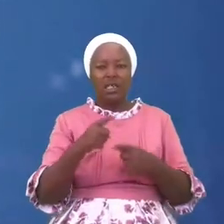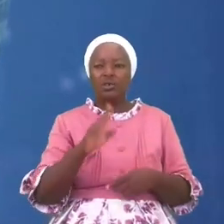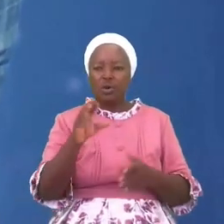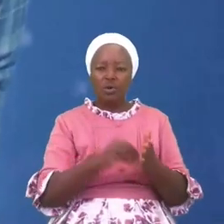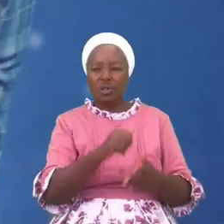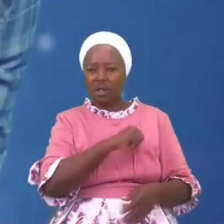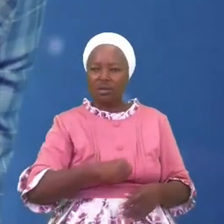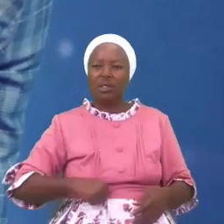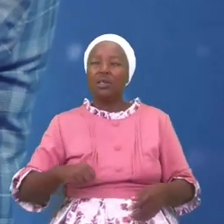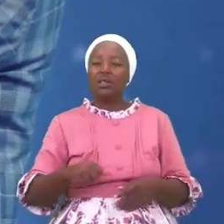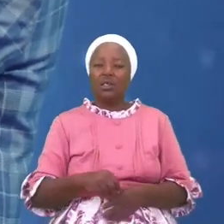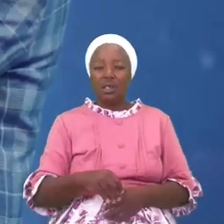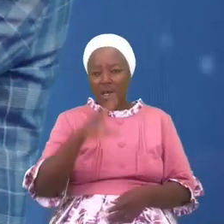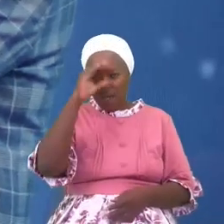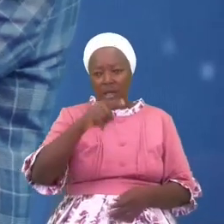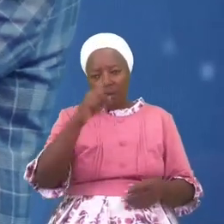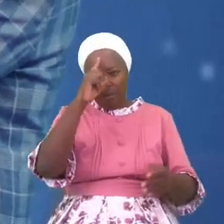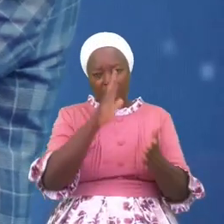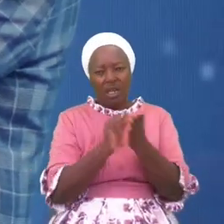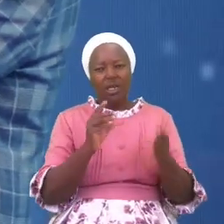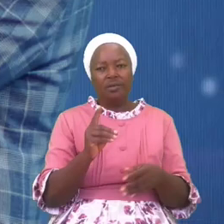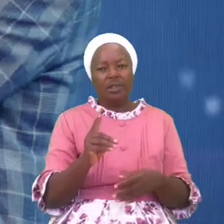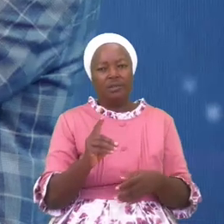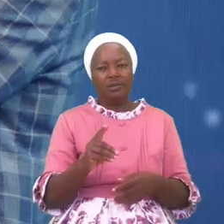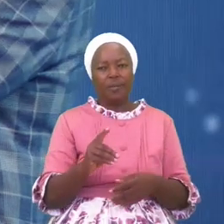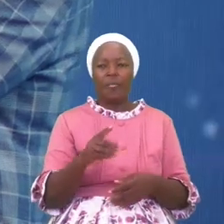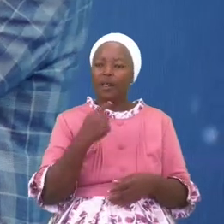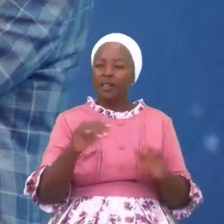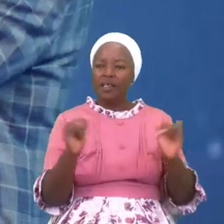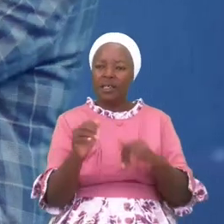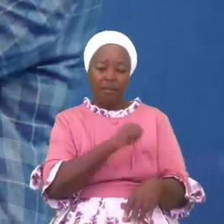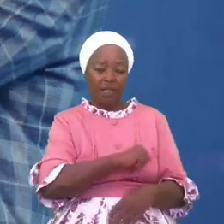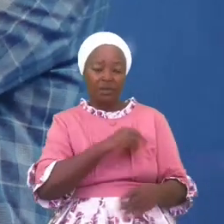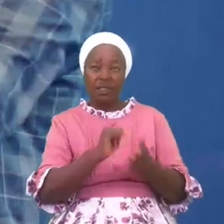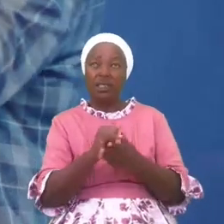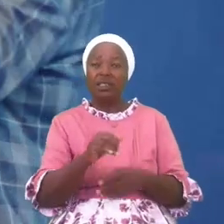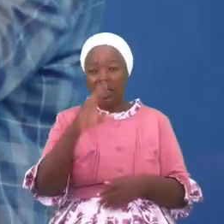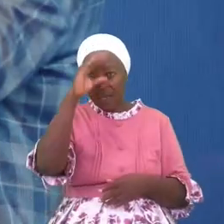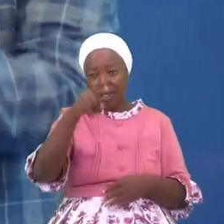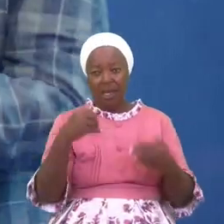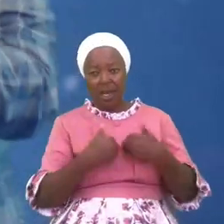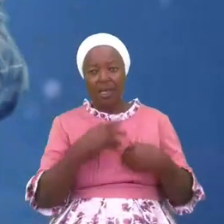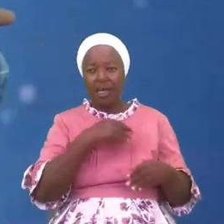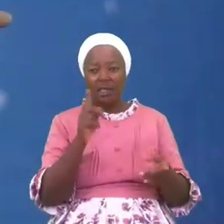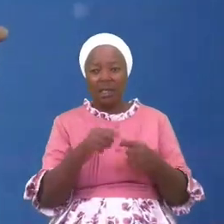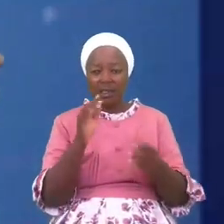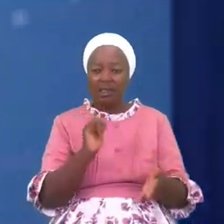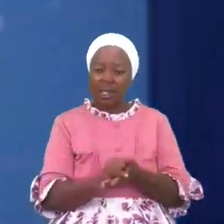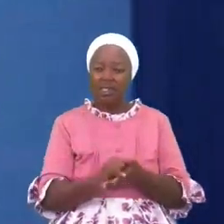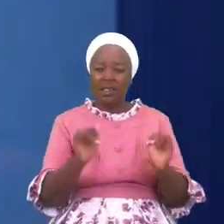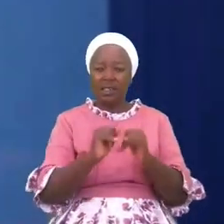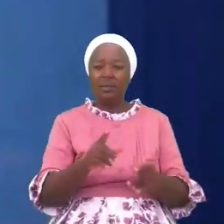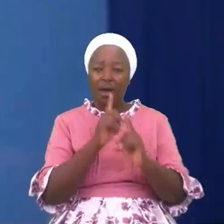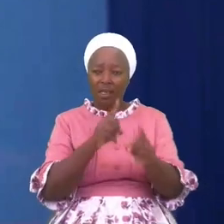same attitude he had, and the same response he had, and the same reliance he had unto the